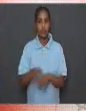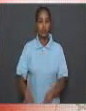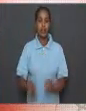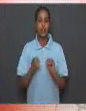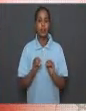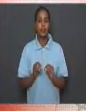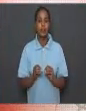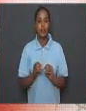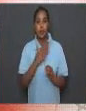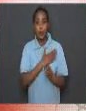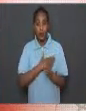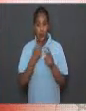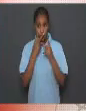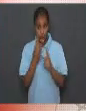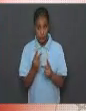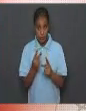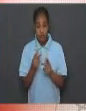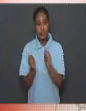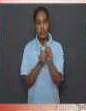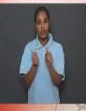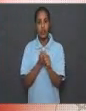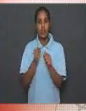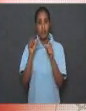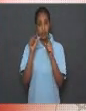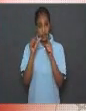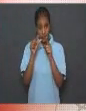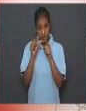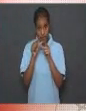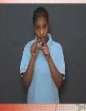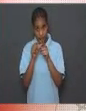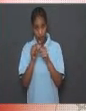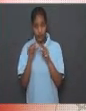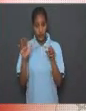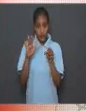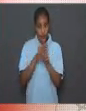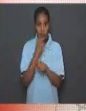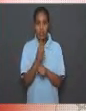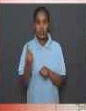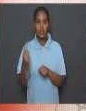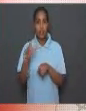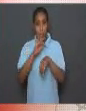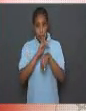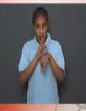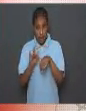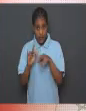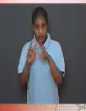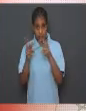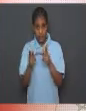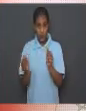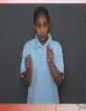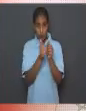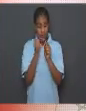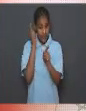students. Please look at the following phrases and fill in each blank space with